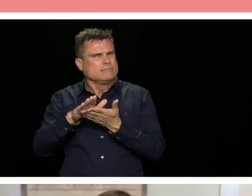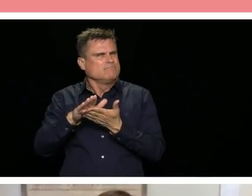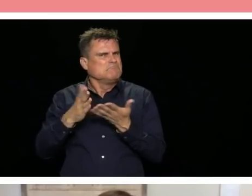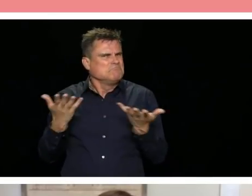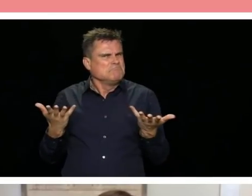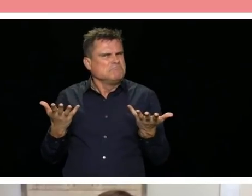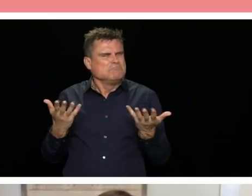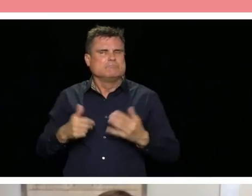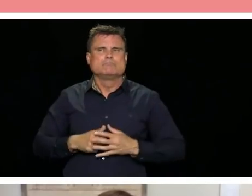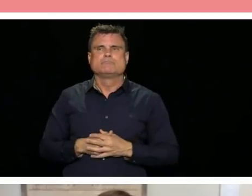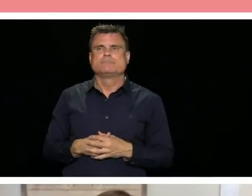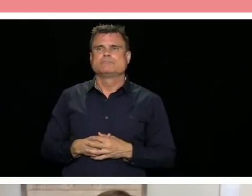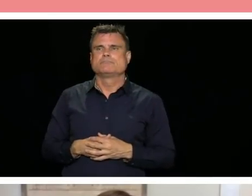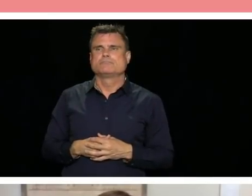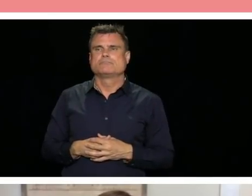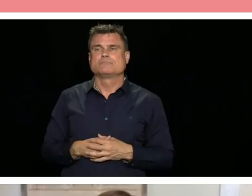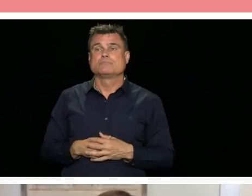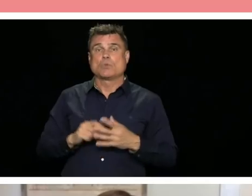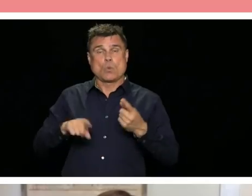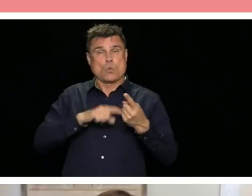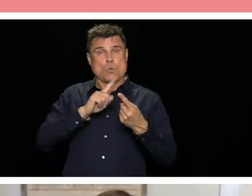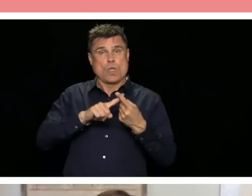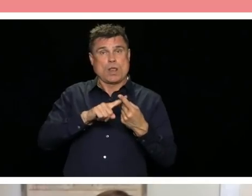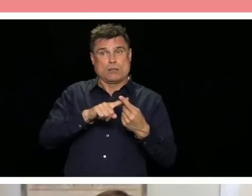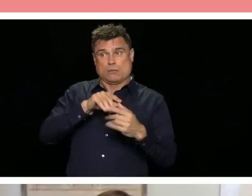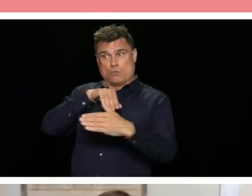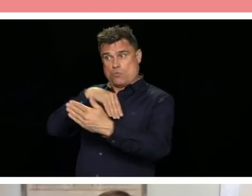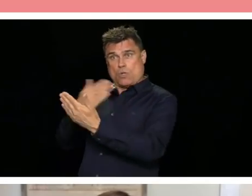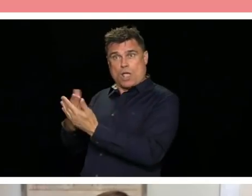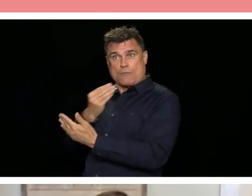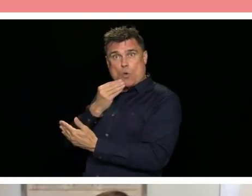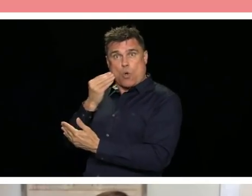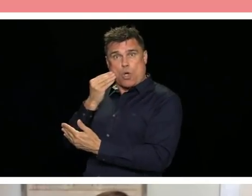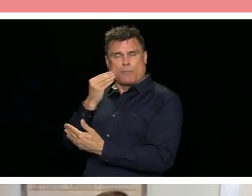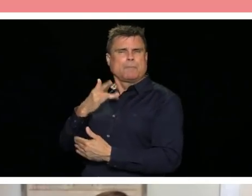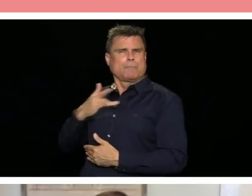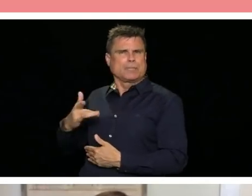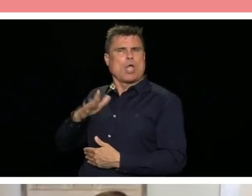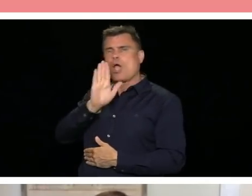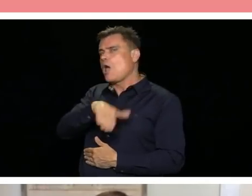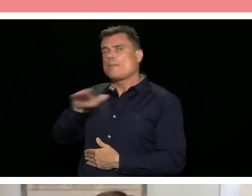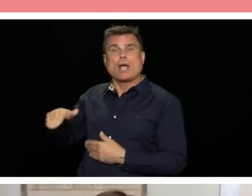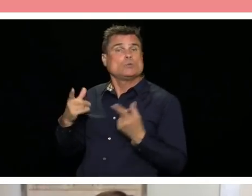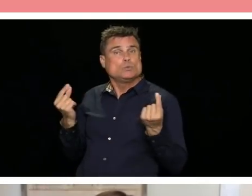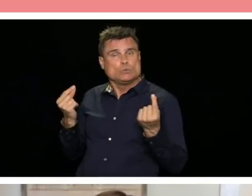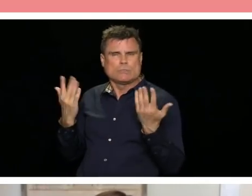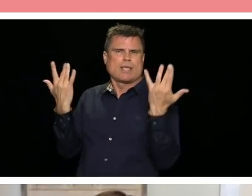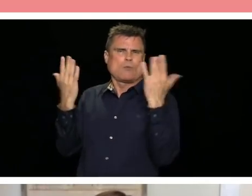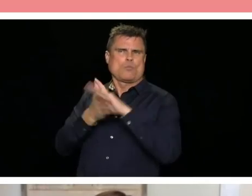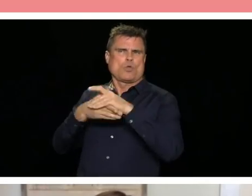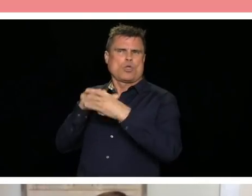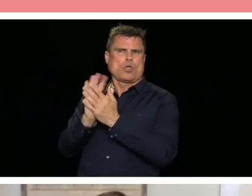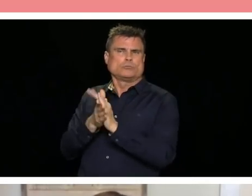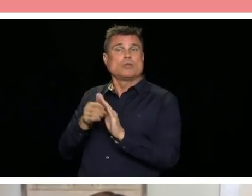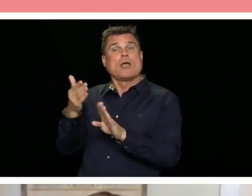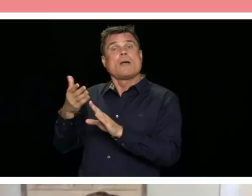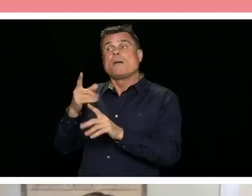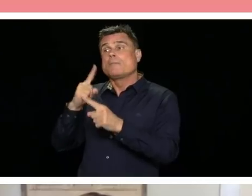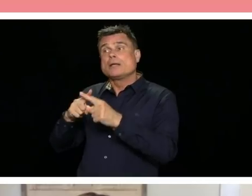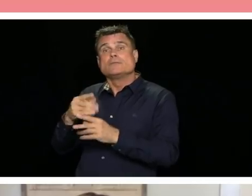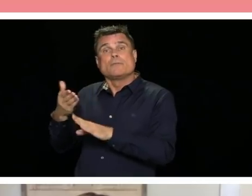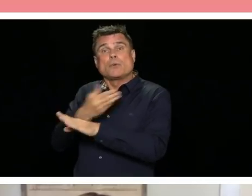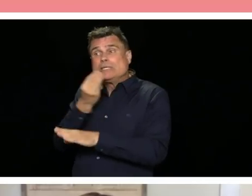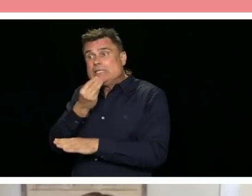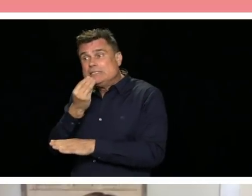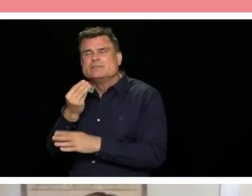they eat and before they engage as a family. Thank you. And Minister Chen, you have an interesting question here. What